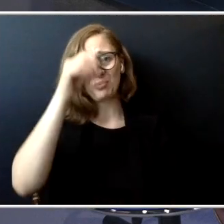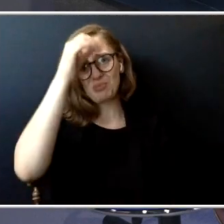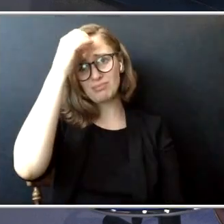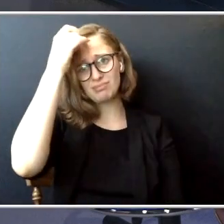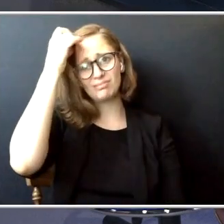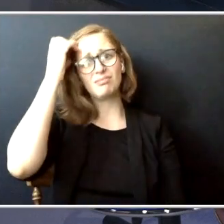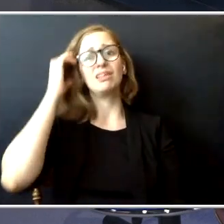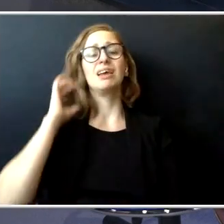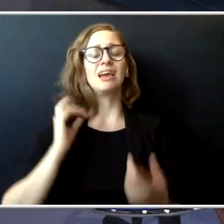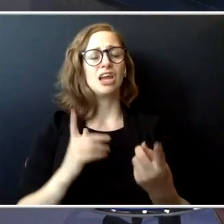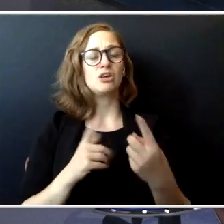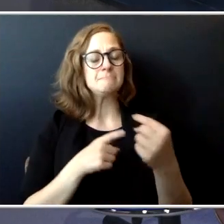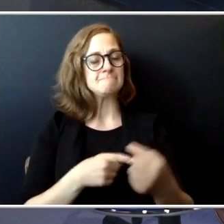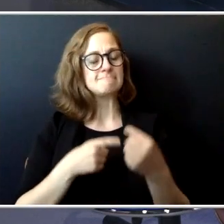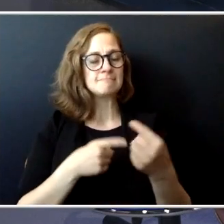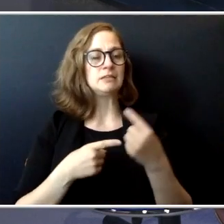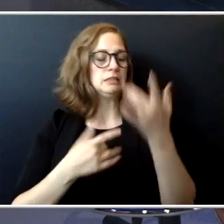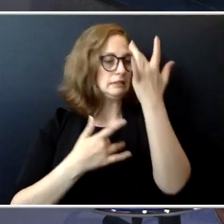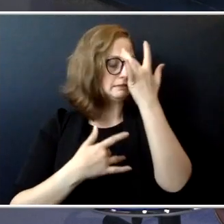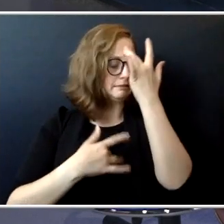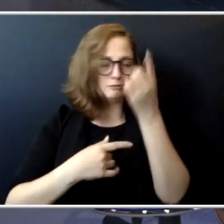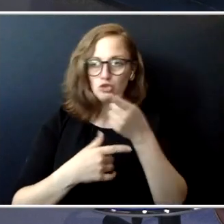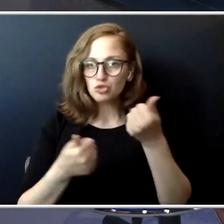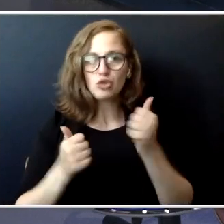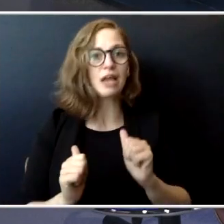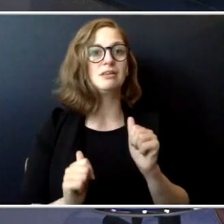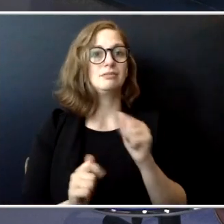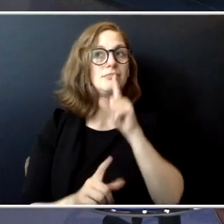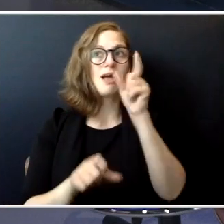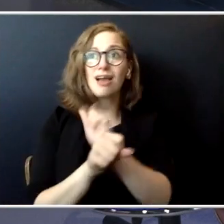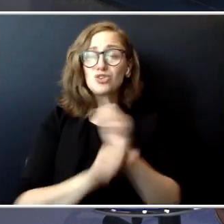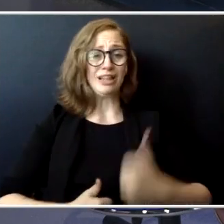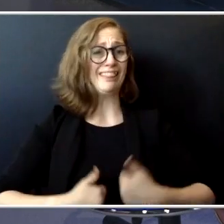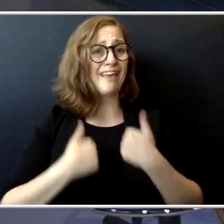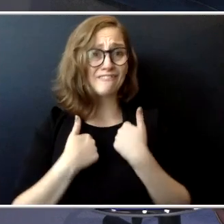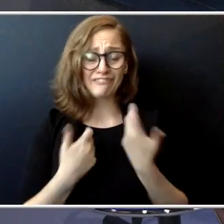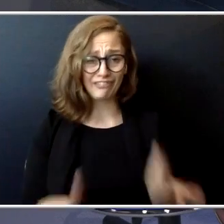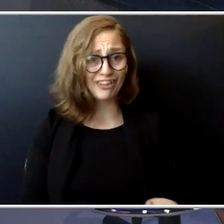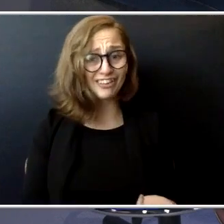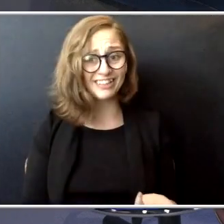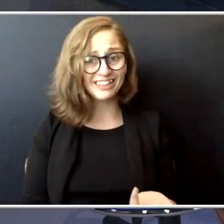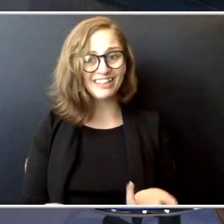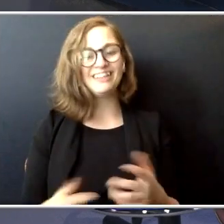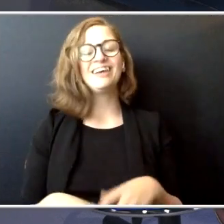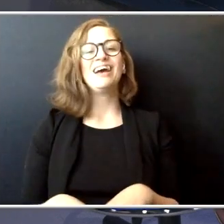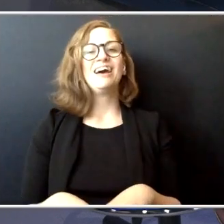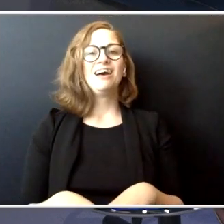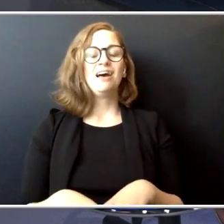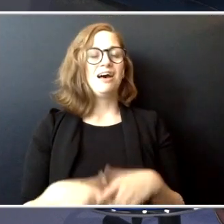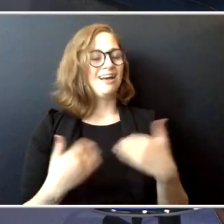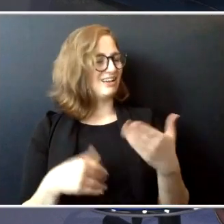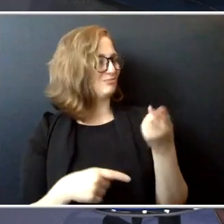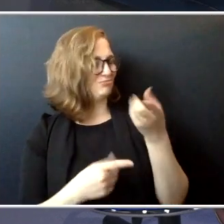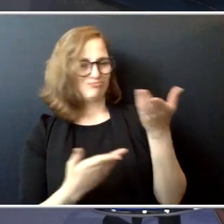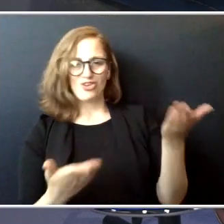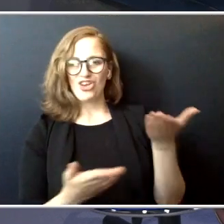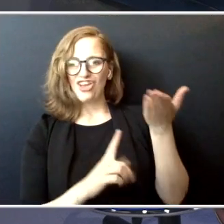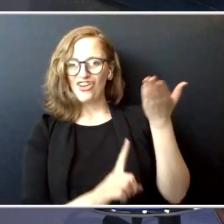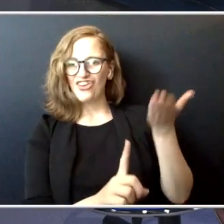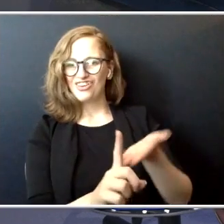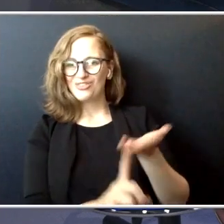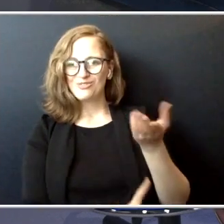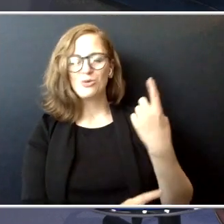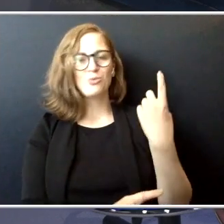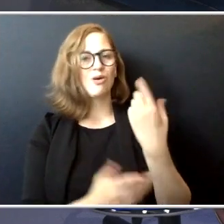diseases. You're trying to actually live your life outside the hospital, and here you are. One of the things that I know you cherish outside